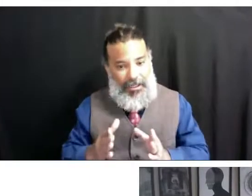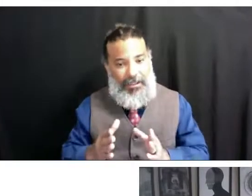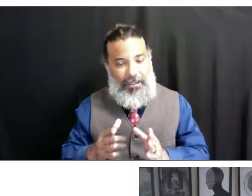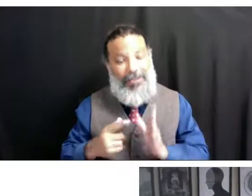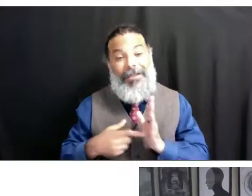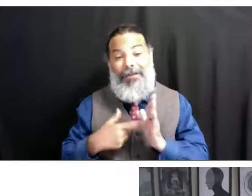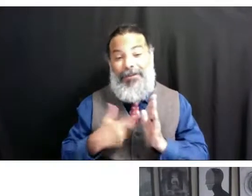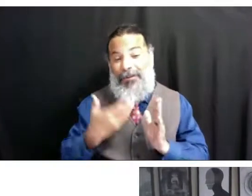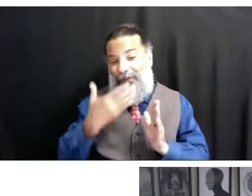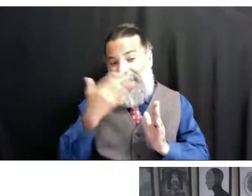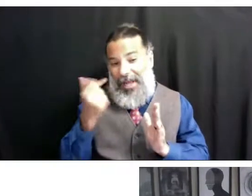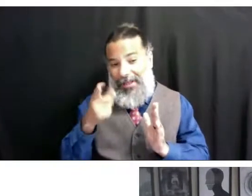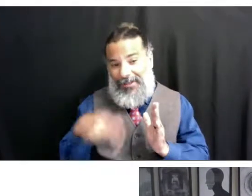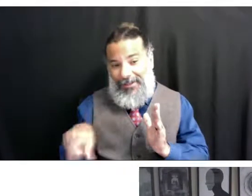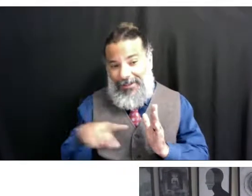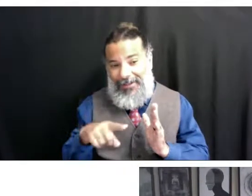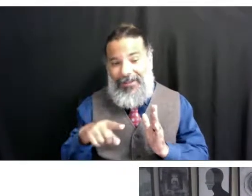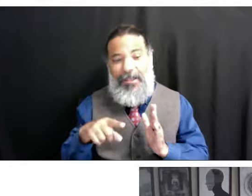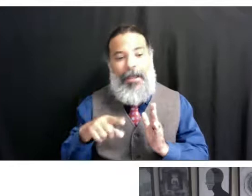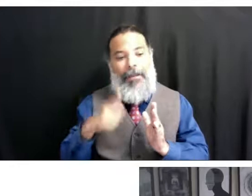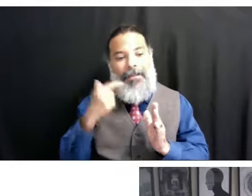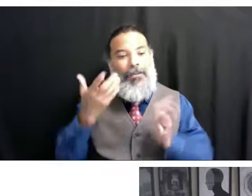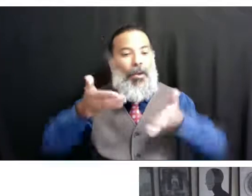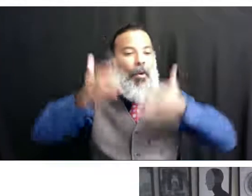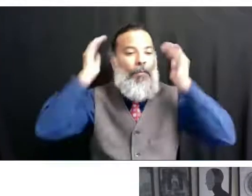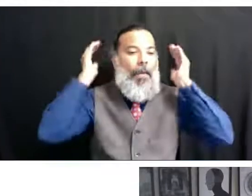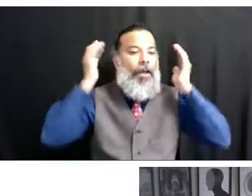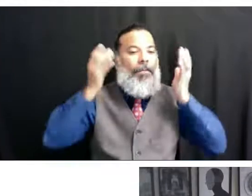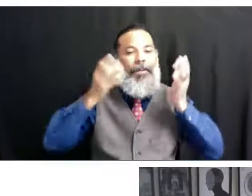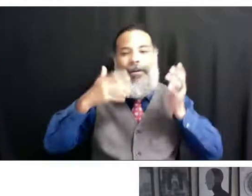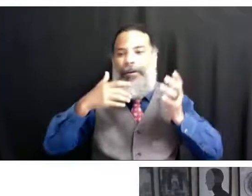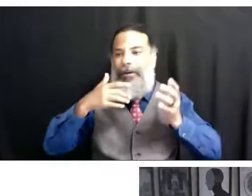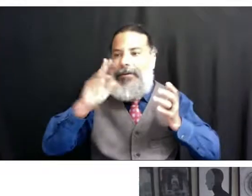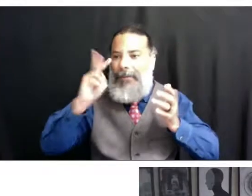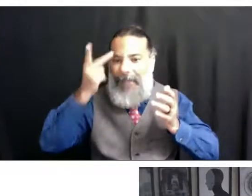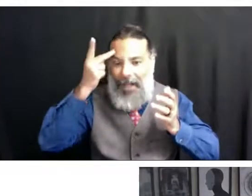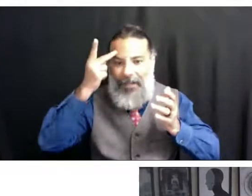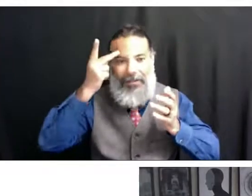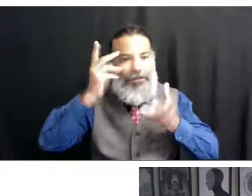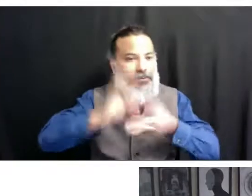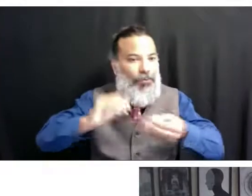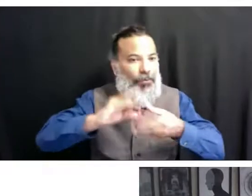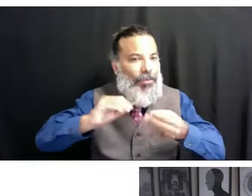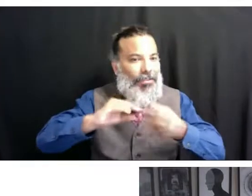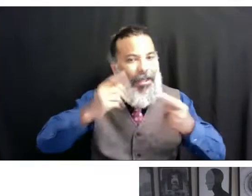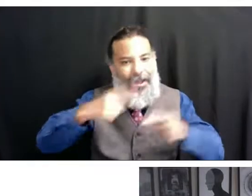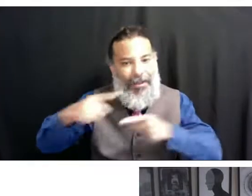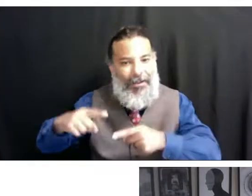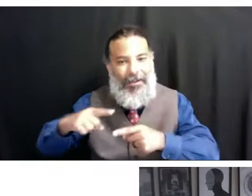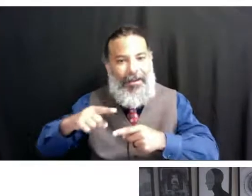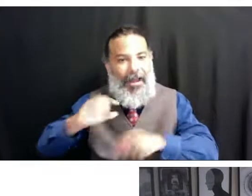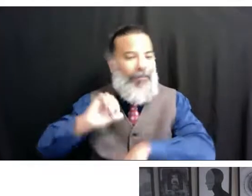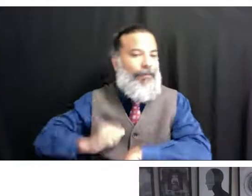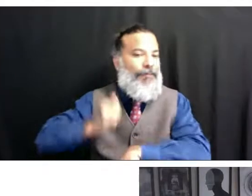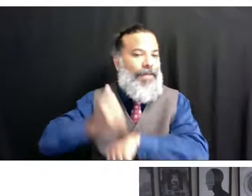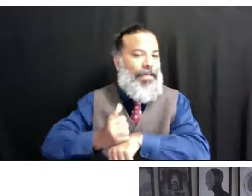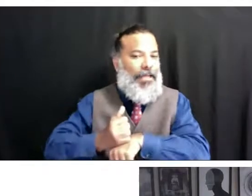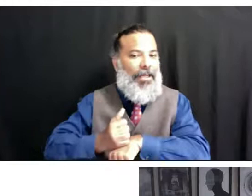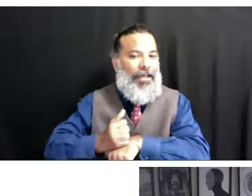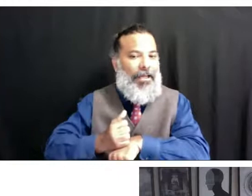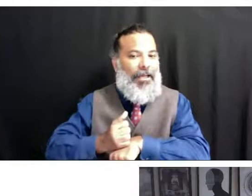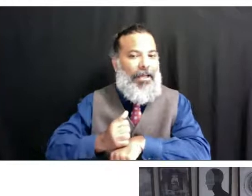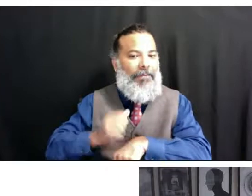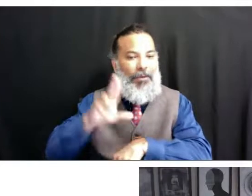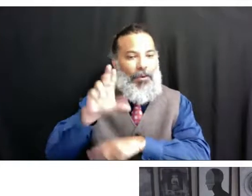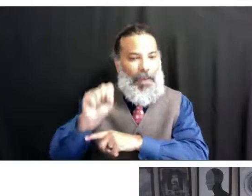we forget them as we're overwhelmed by the political story of the founding of the United